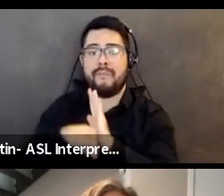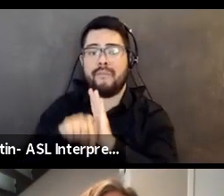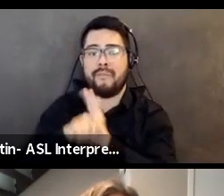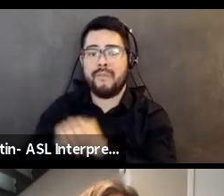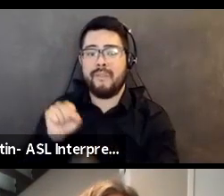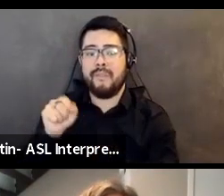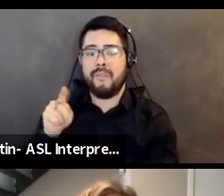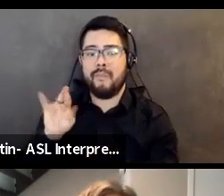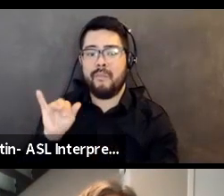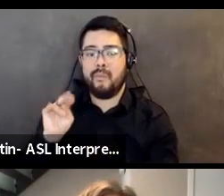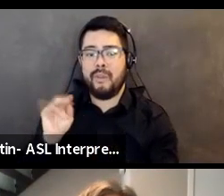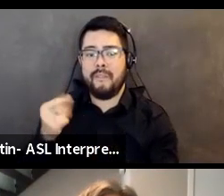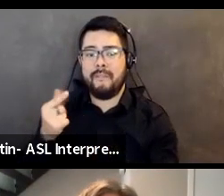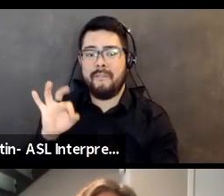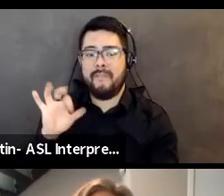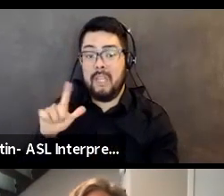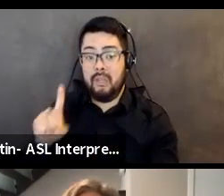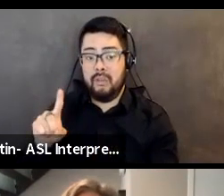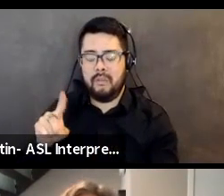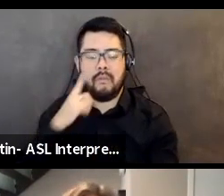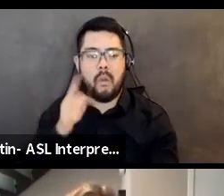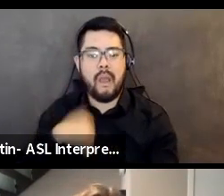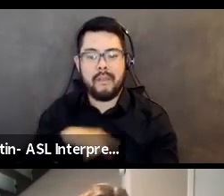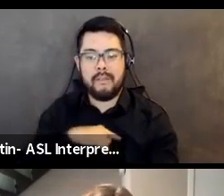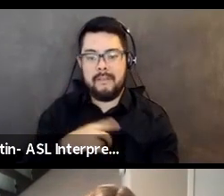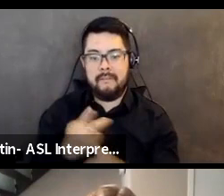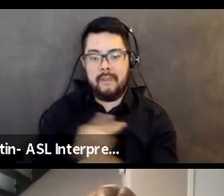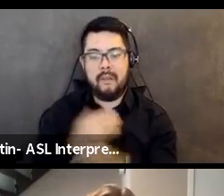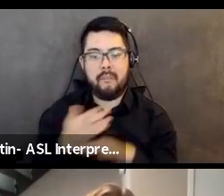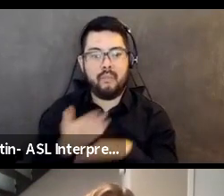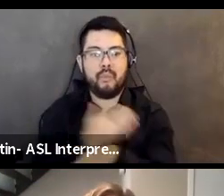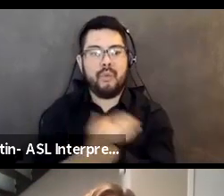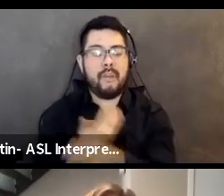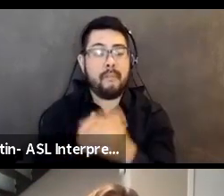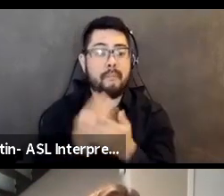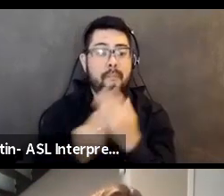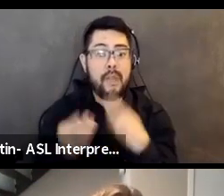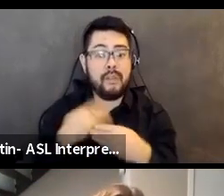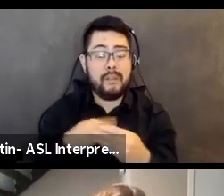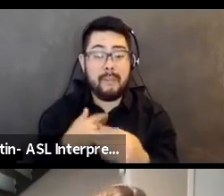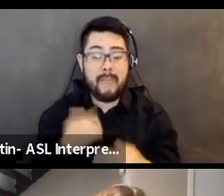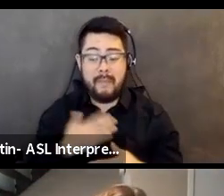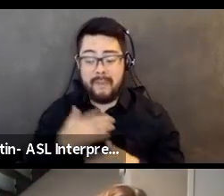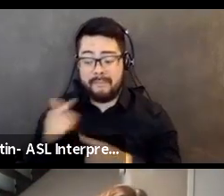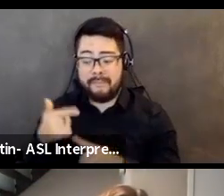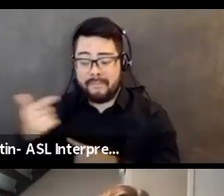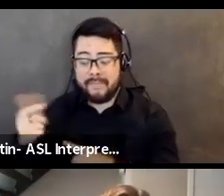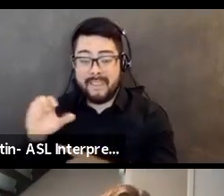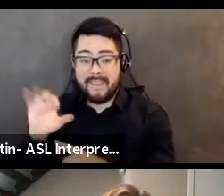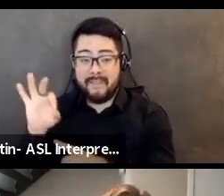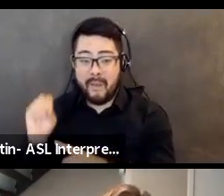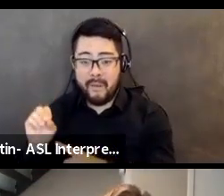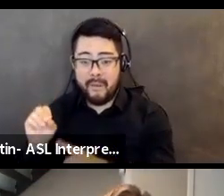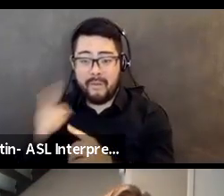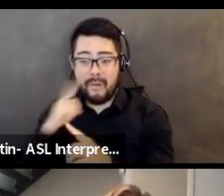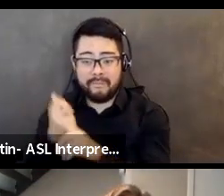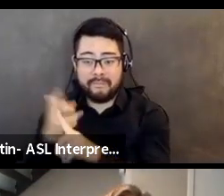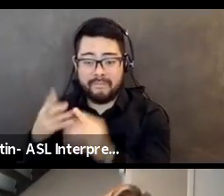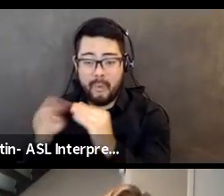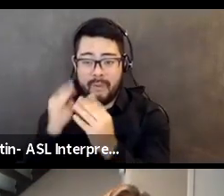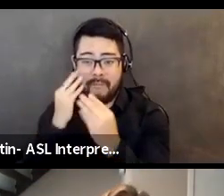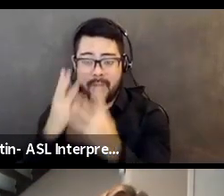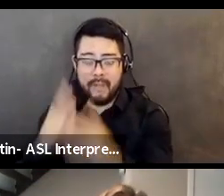to at least get us on better fiscal health i'm happy to turn it over to our cfo for greater detail